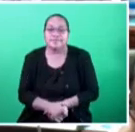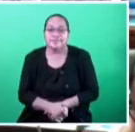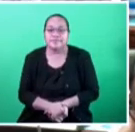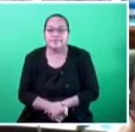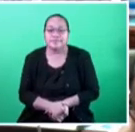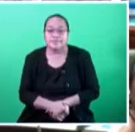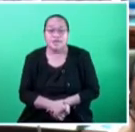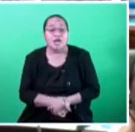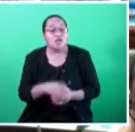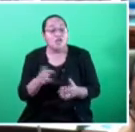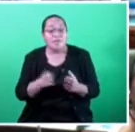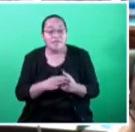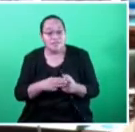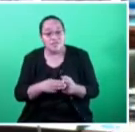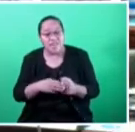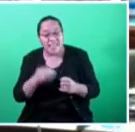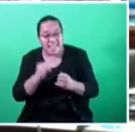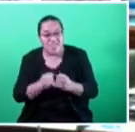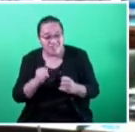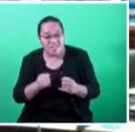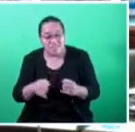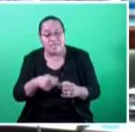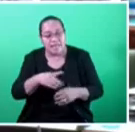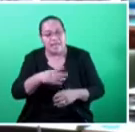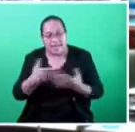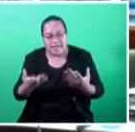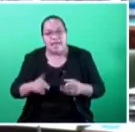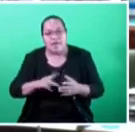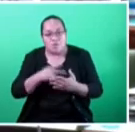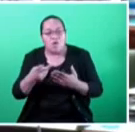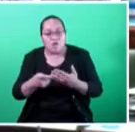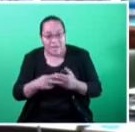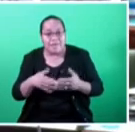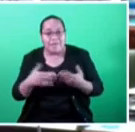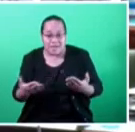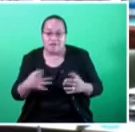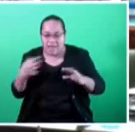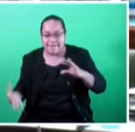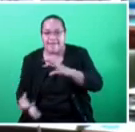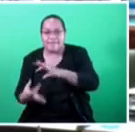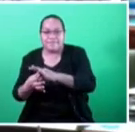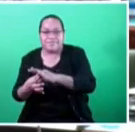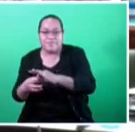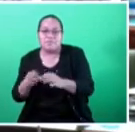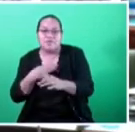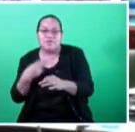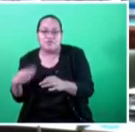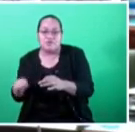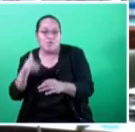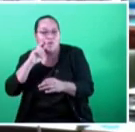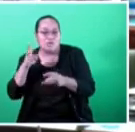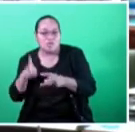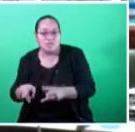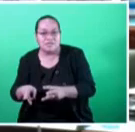Maintenance of irrigation schemes, Mr. Speaker, this is an existing program now under Ministry of Waterways and Environment. Irrigation support for